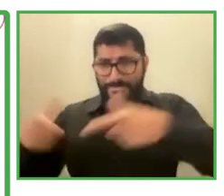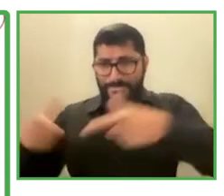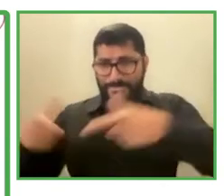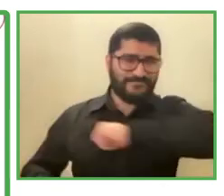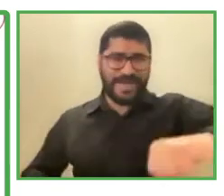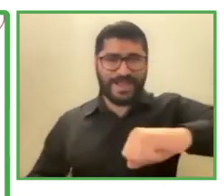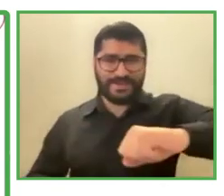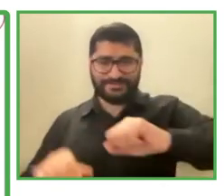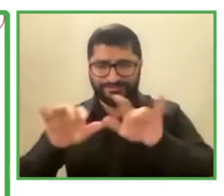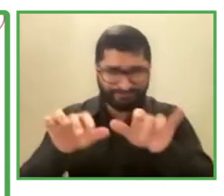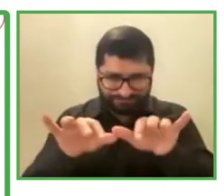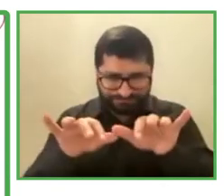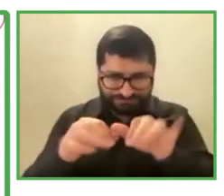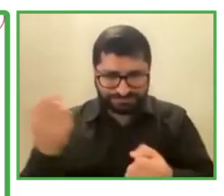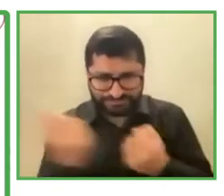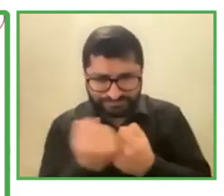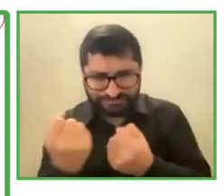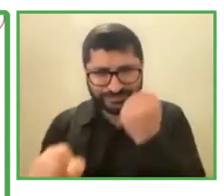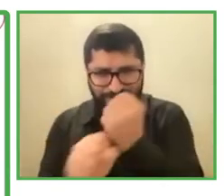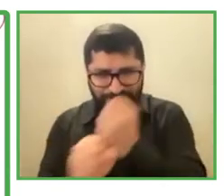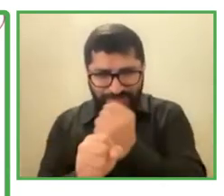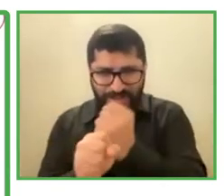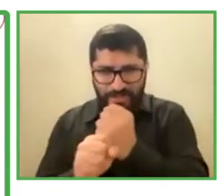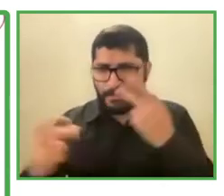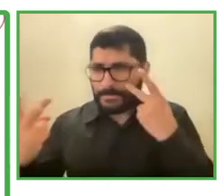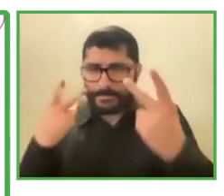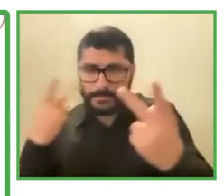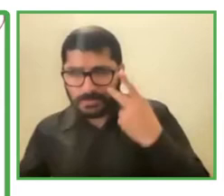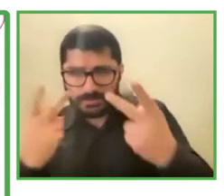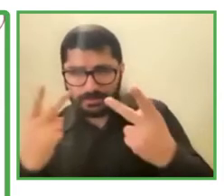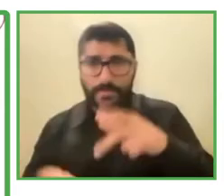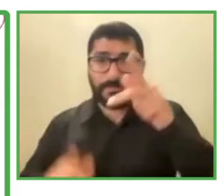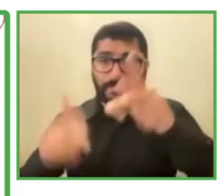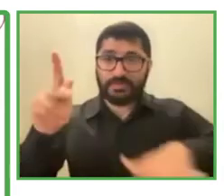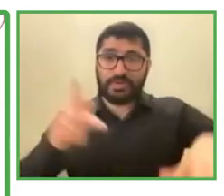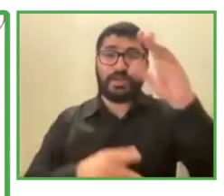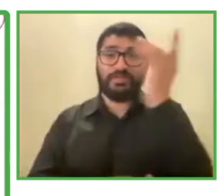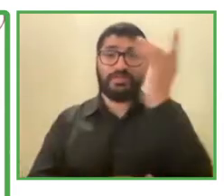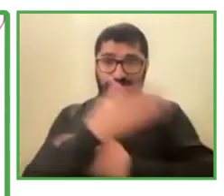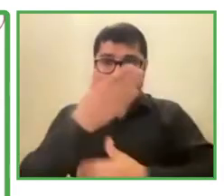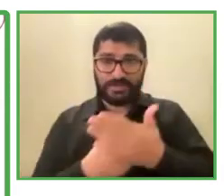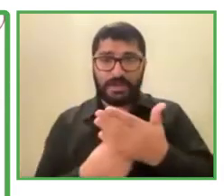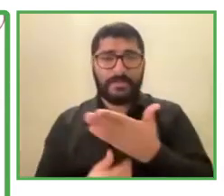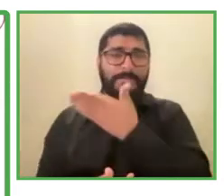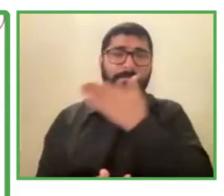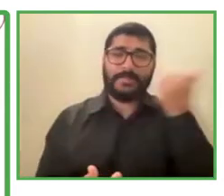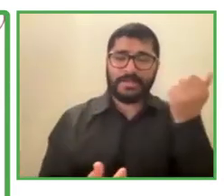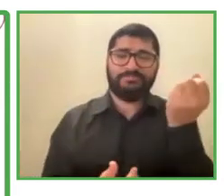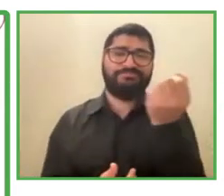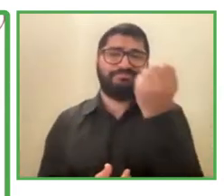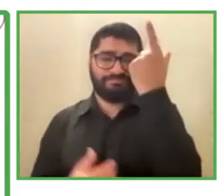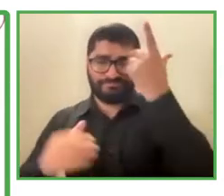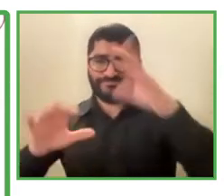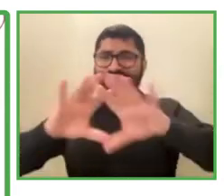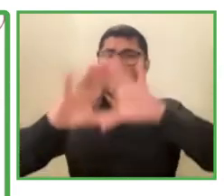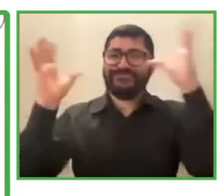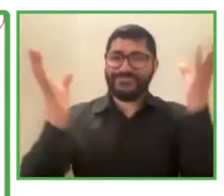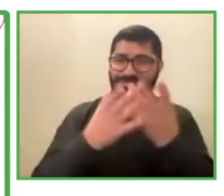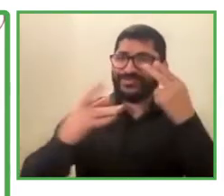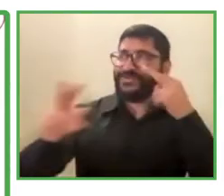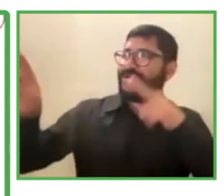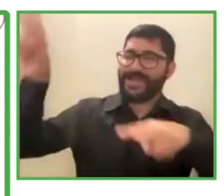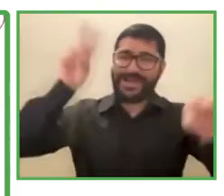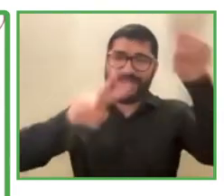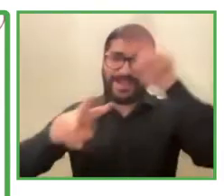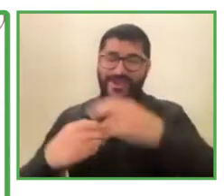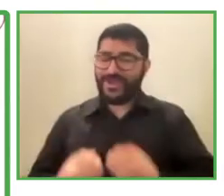to improve their understanding of the sighted world. And I think most importantly, we empower people with vision